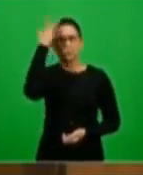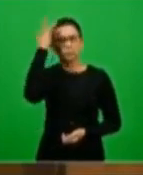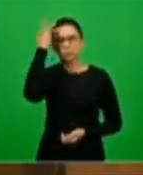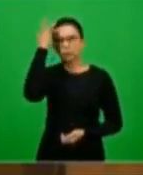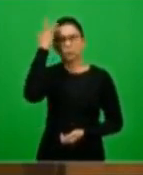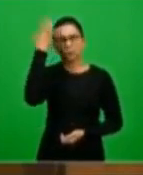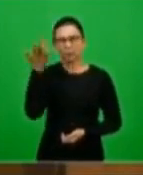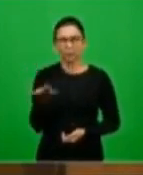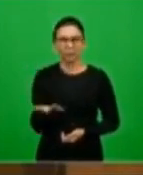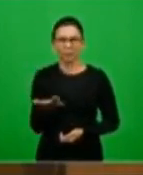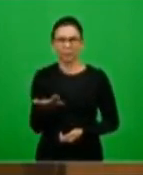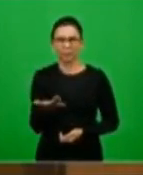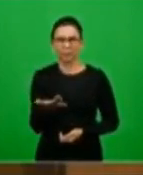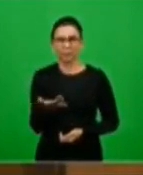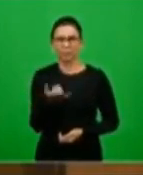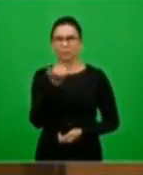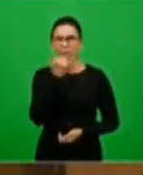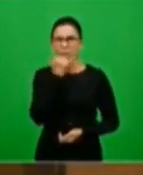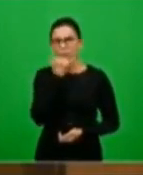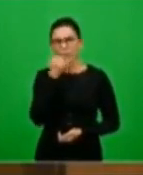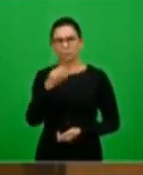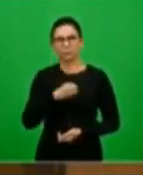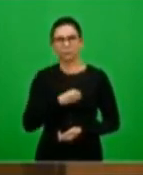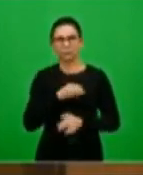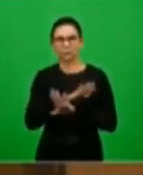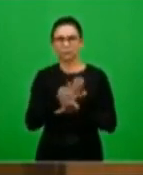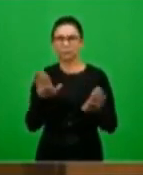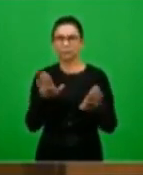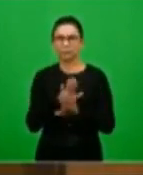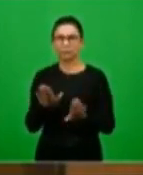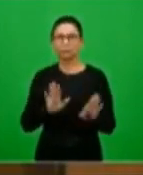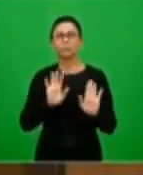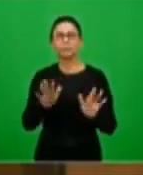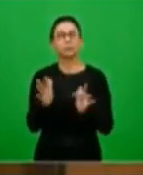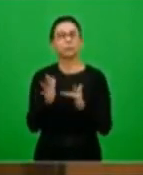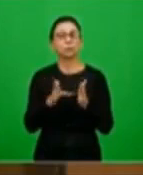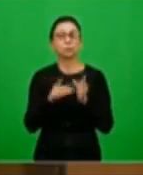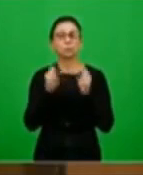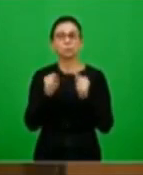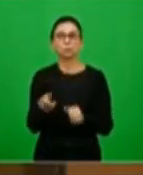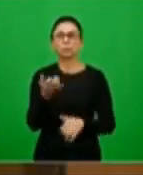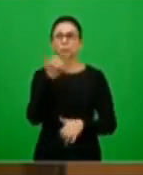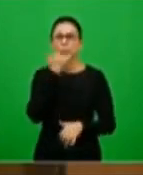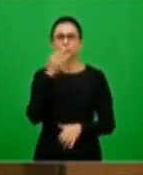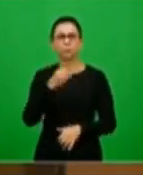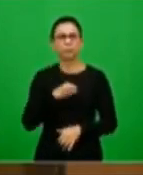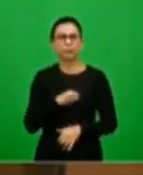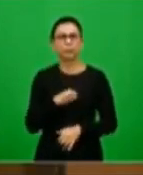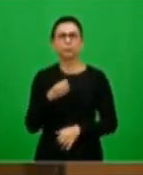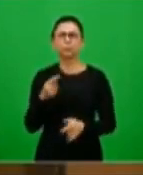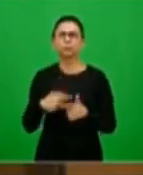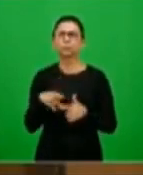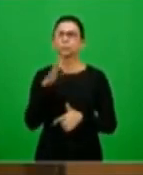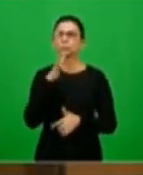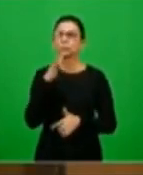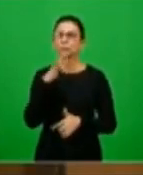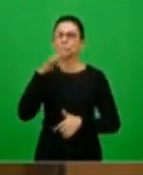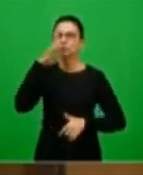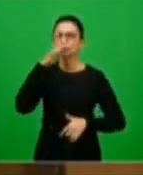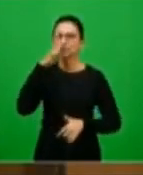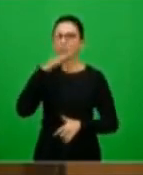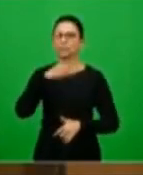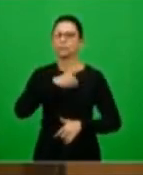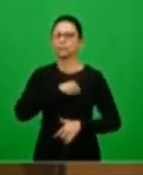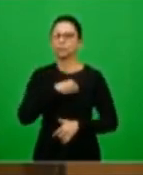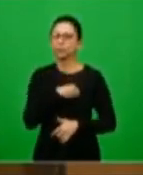empathize with our weaknesses. How wonderful. He knows that we are weak. He knows our limitations. He knows our imperfections. But we have